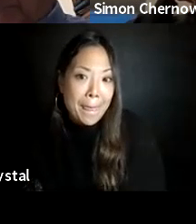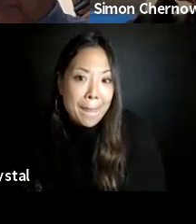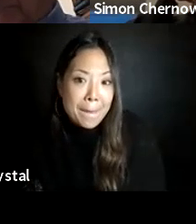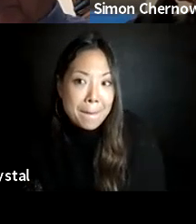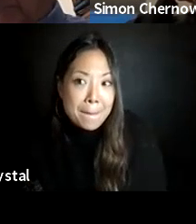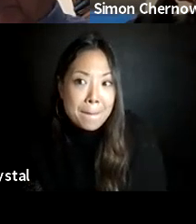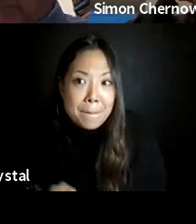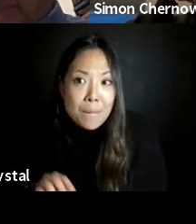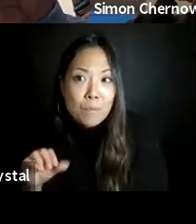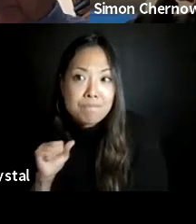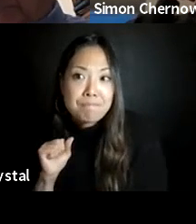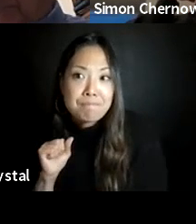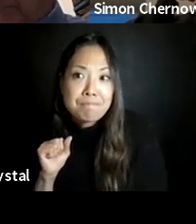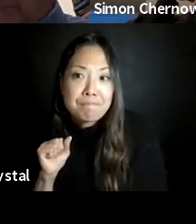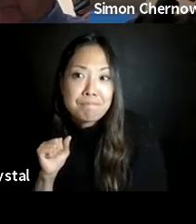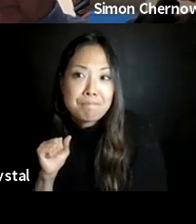Wei Min Zhao.